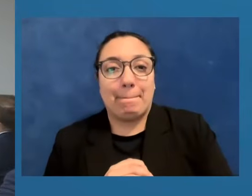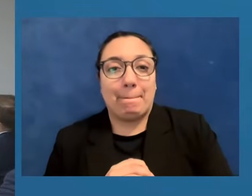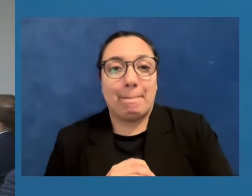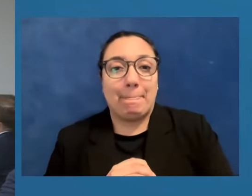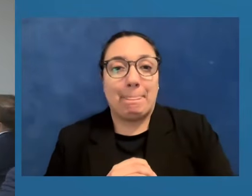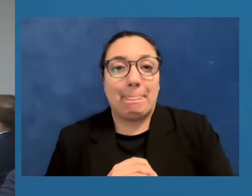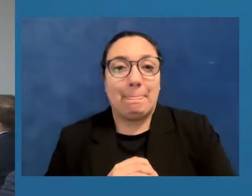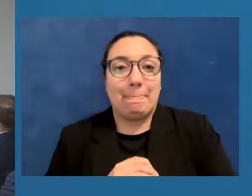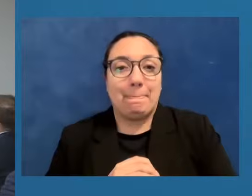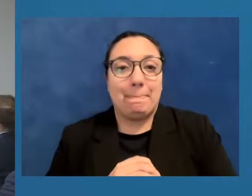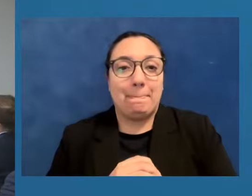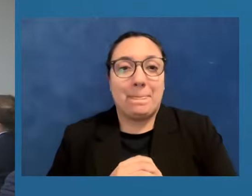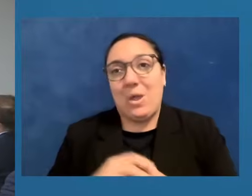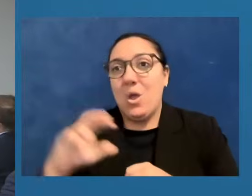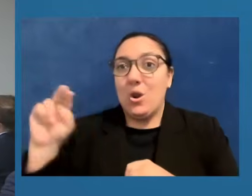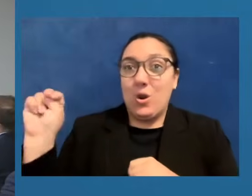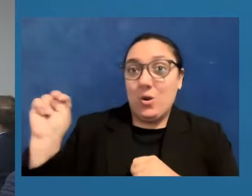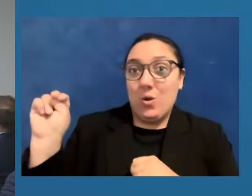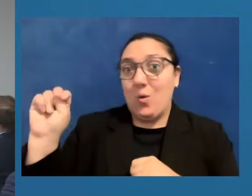New Rochelle!